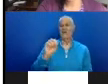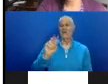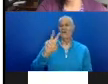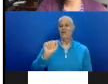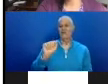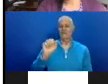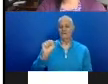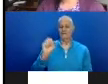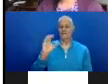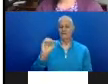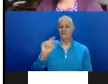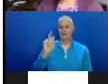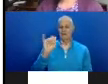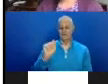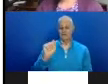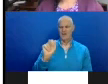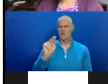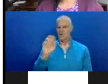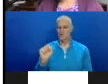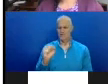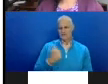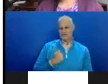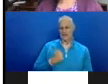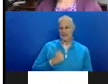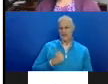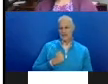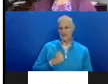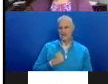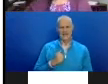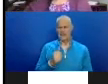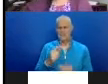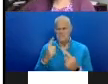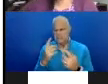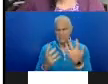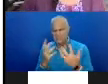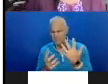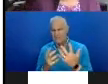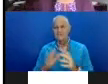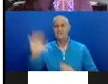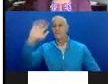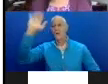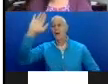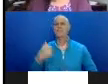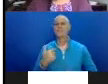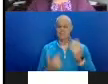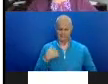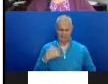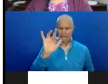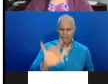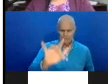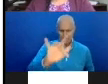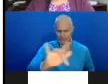ever any, if the reception's not working, if you could just wave at me and I'll see if there's a few more buttons on this side that I can